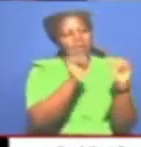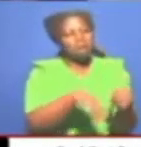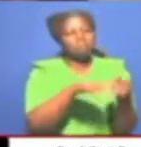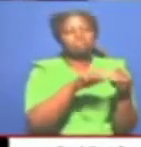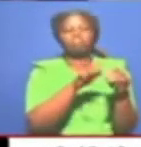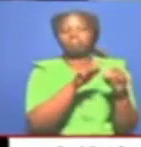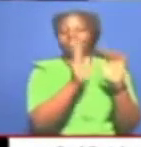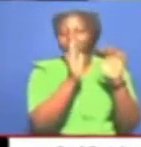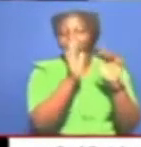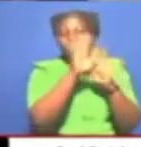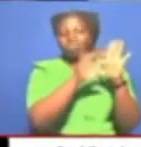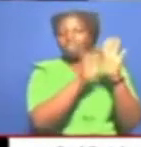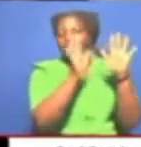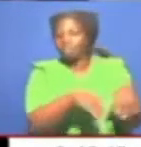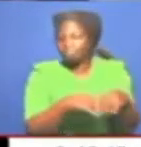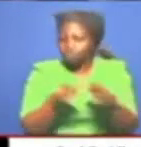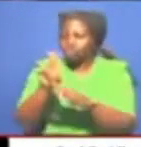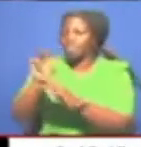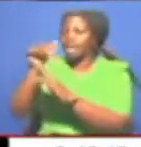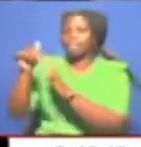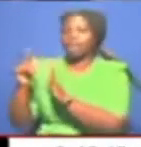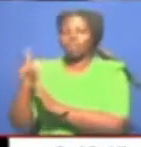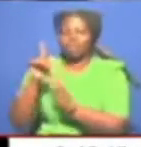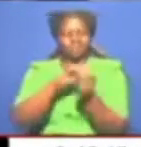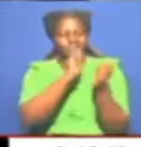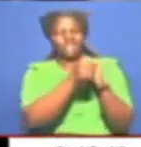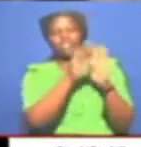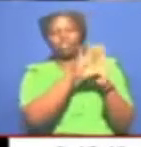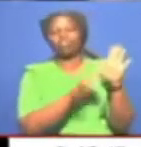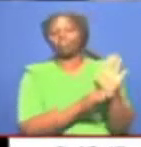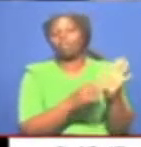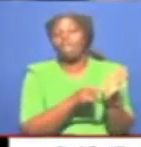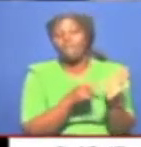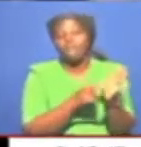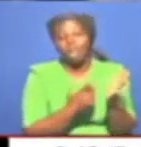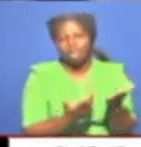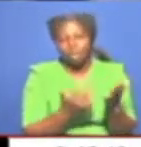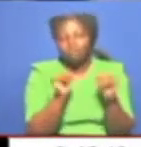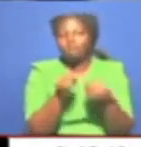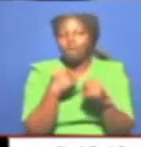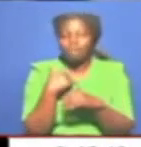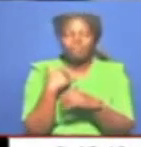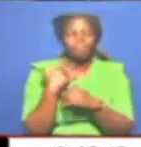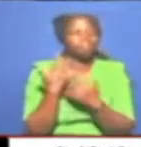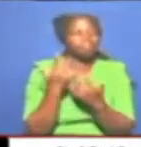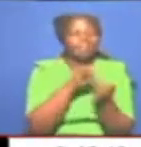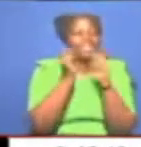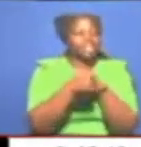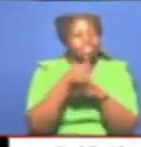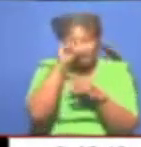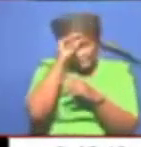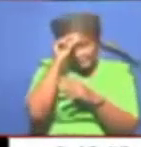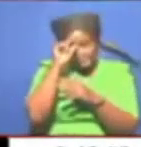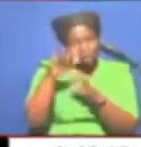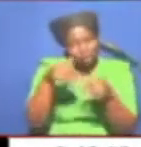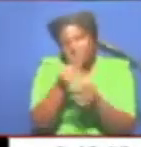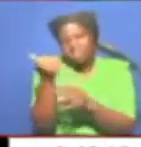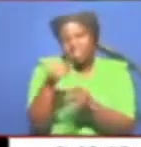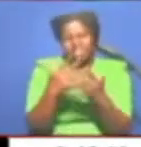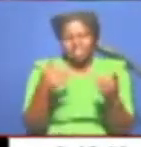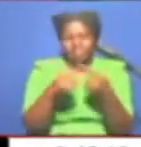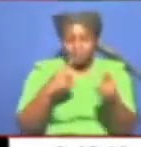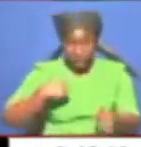can have coup d'etats, revolutions, uprisings, or whatever. But we as a people of Kenya, we